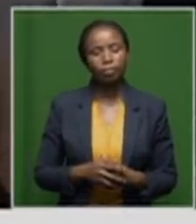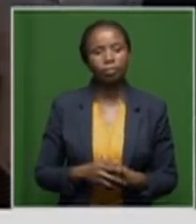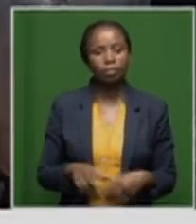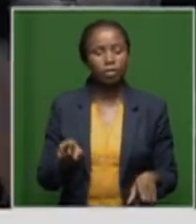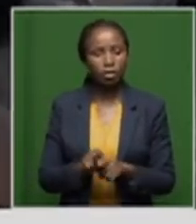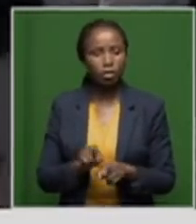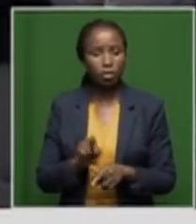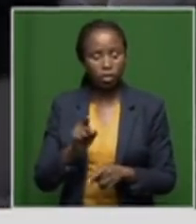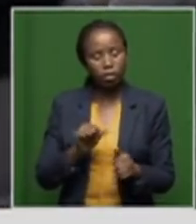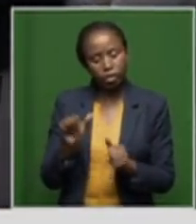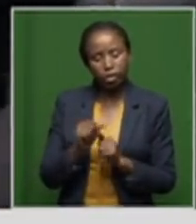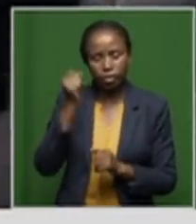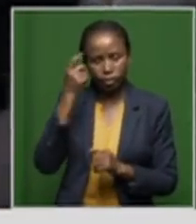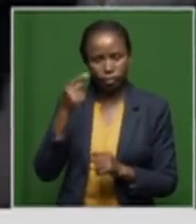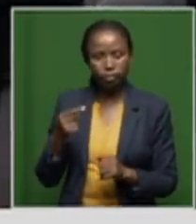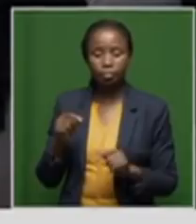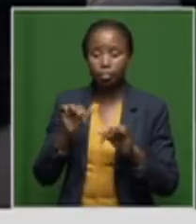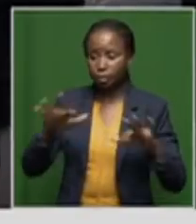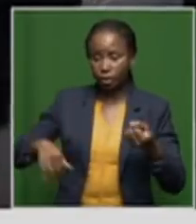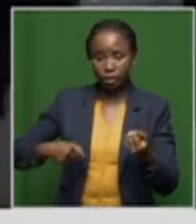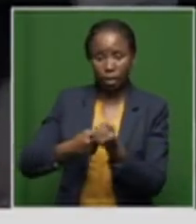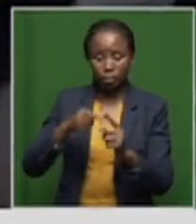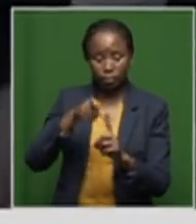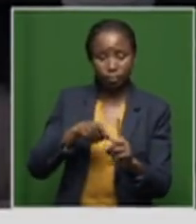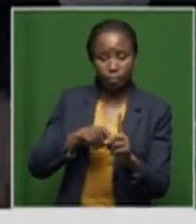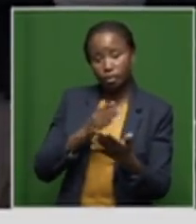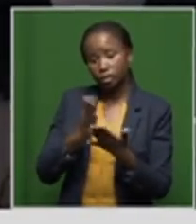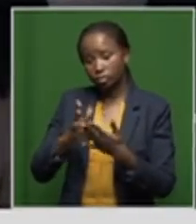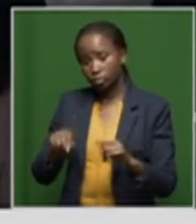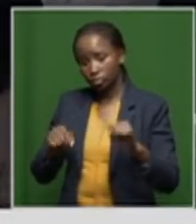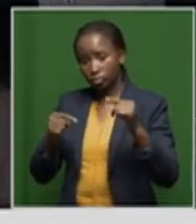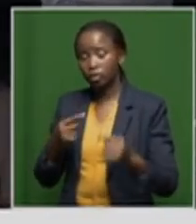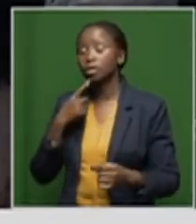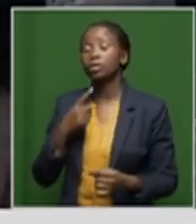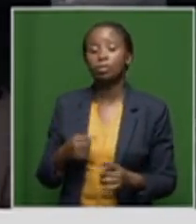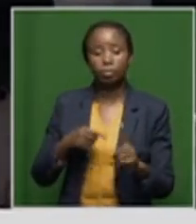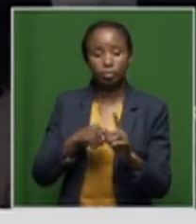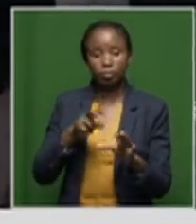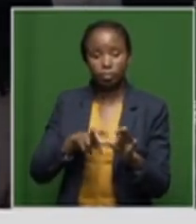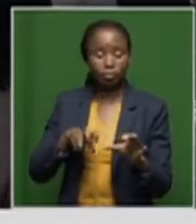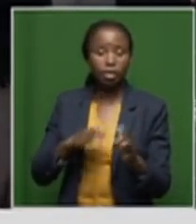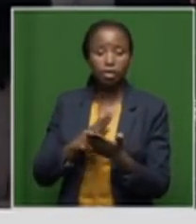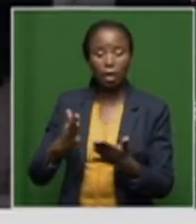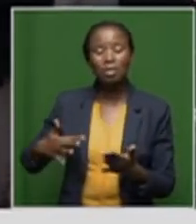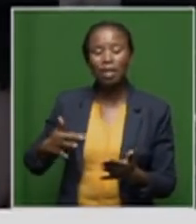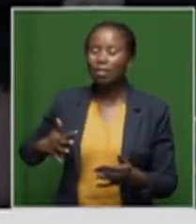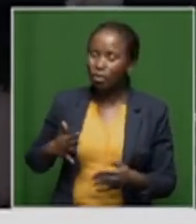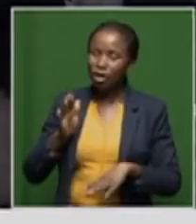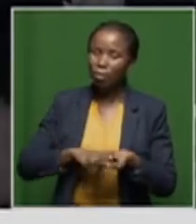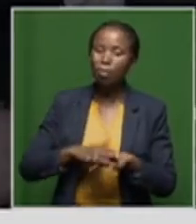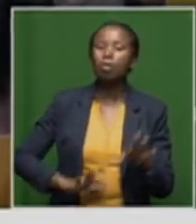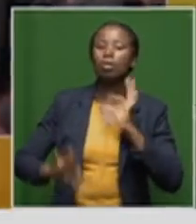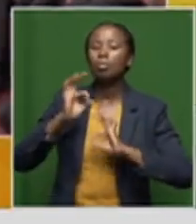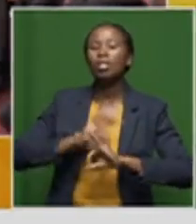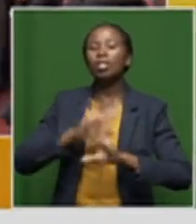And this we understand her supporters, although some of them would be against the fact that she steps aside, saying that they still wanted clarity with